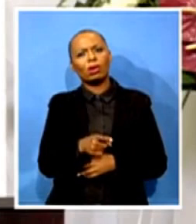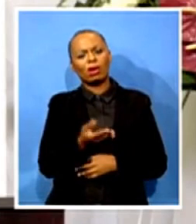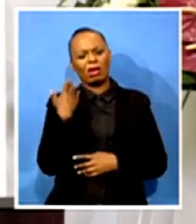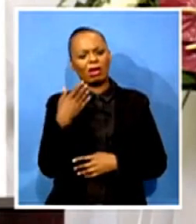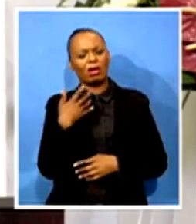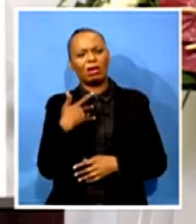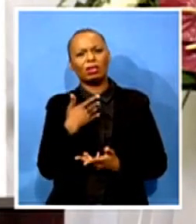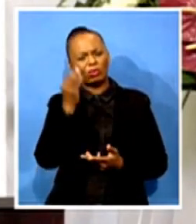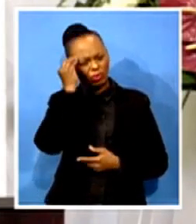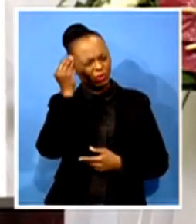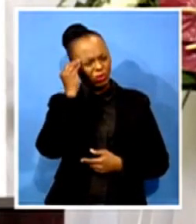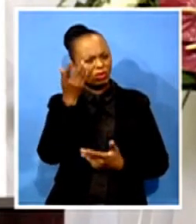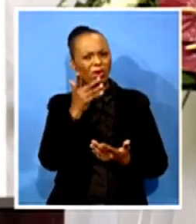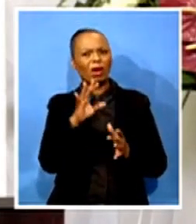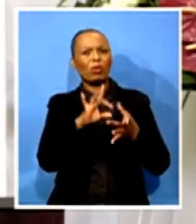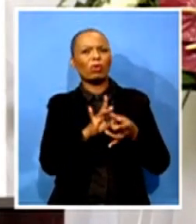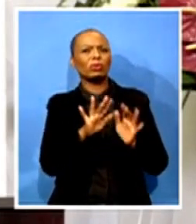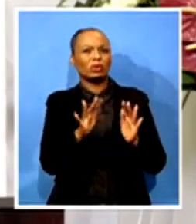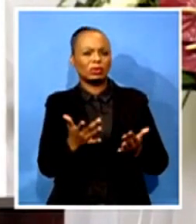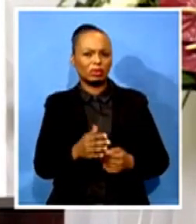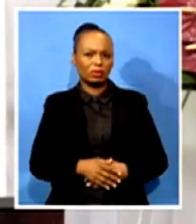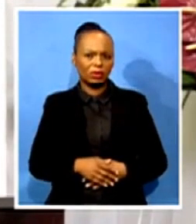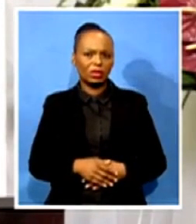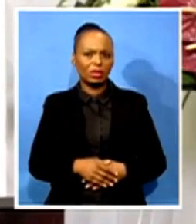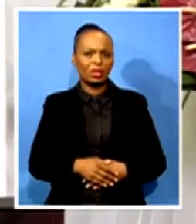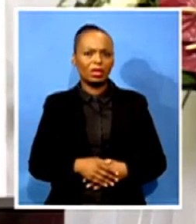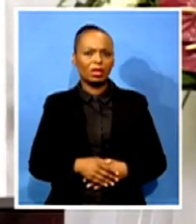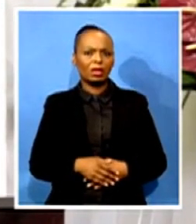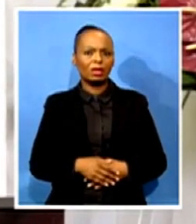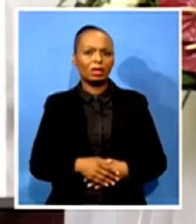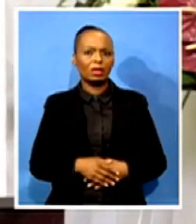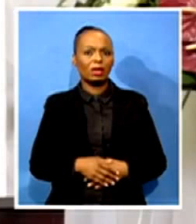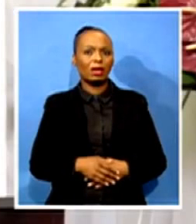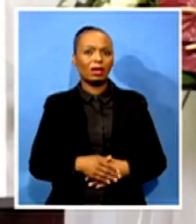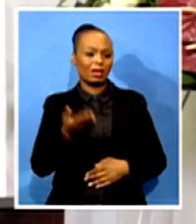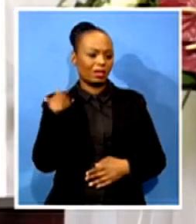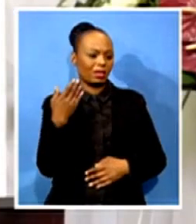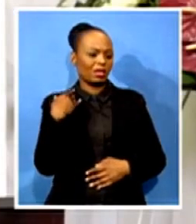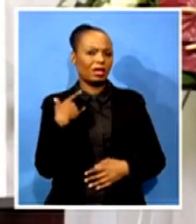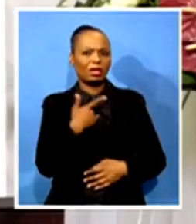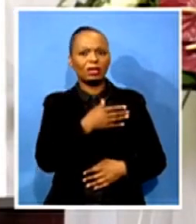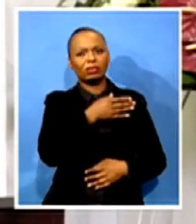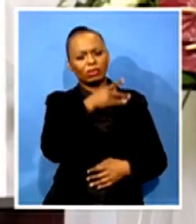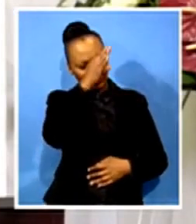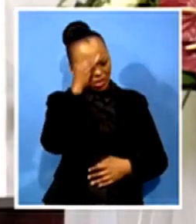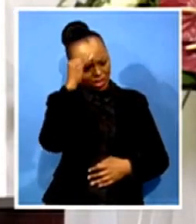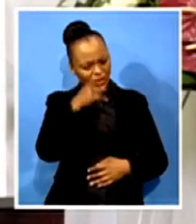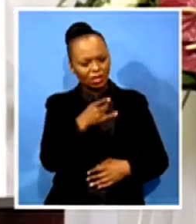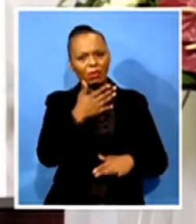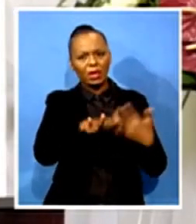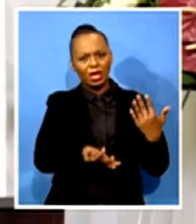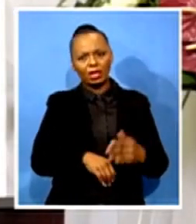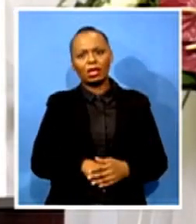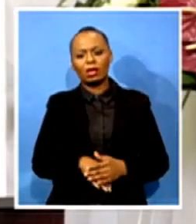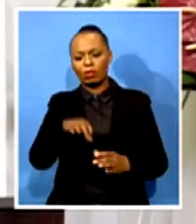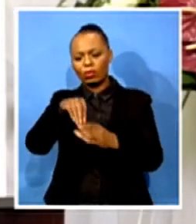manesi aphela. She worked for City Health, as it has been mentioned before. In